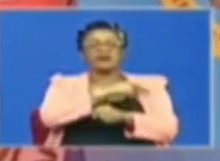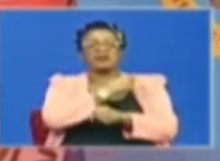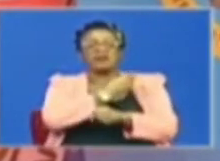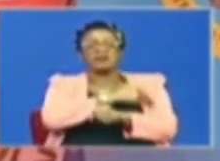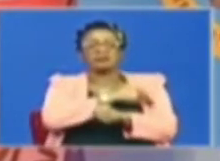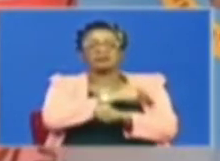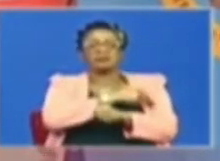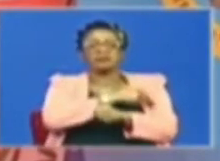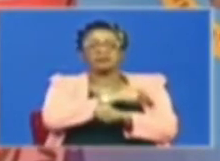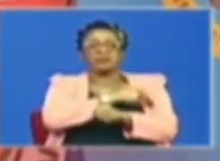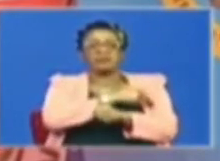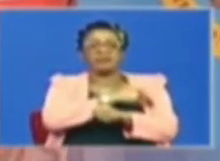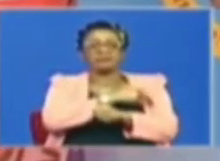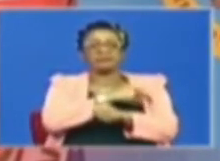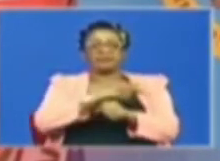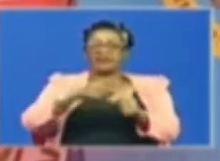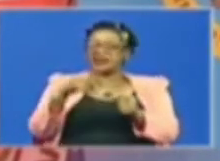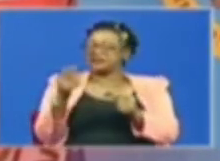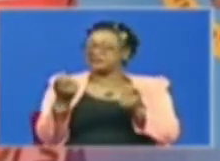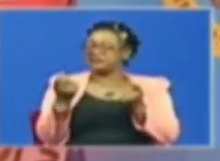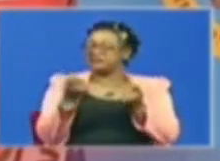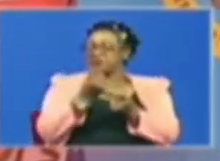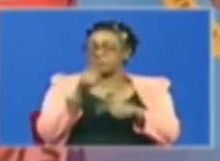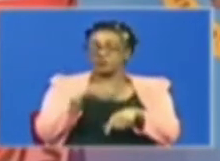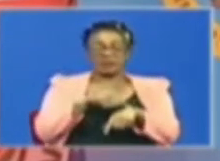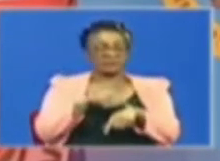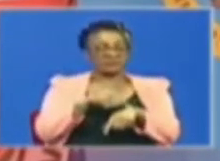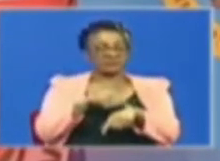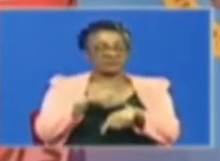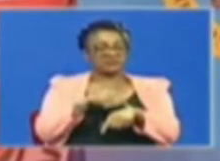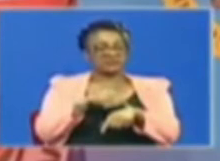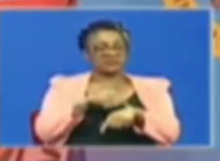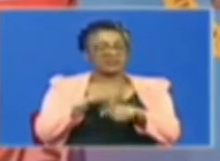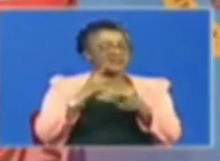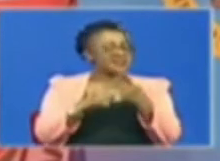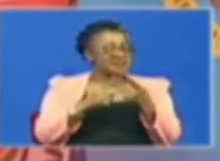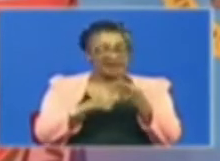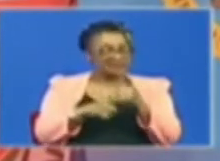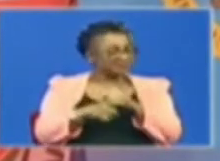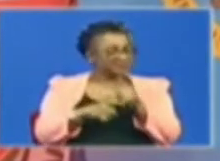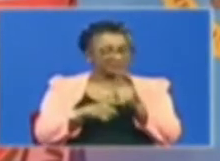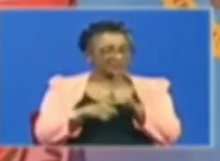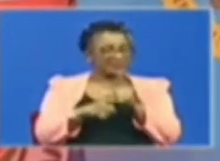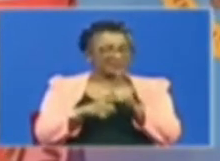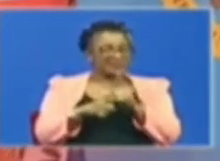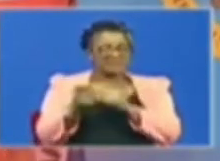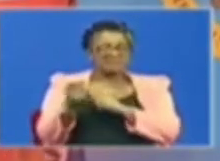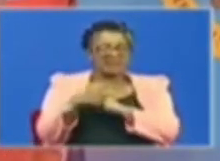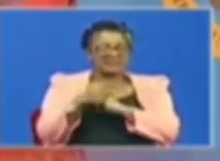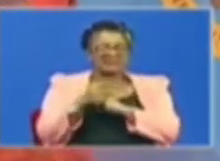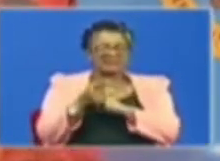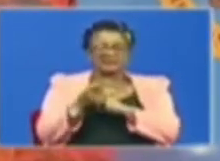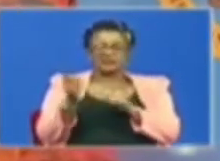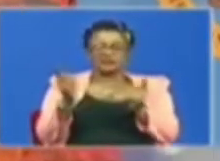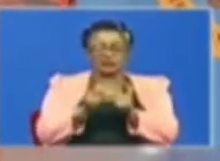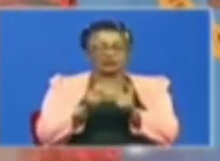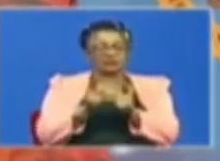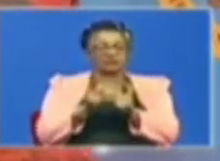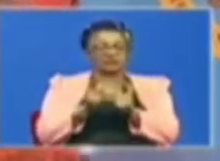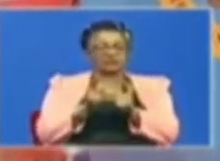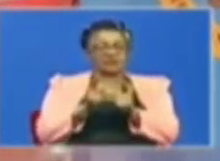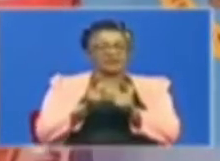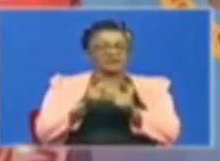a matter of months. Not years, just a matter of months, you repurposed